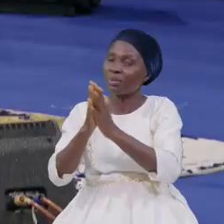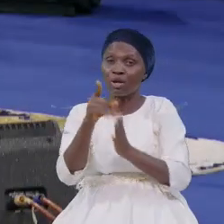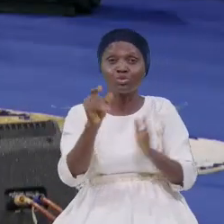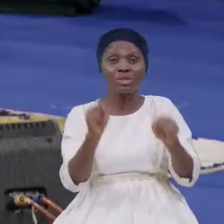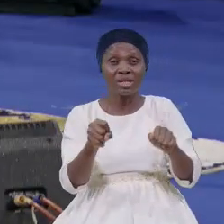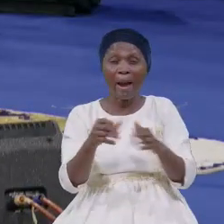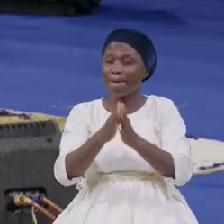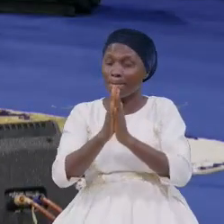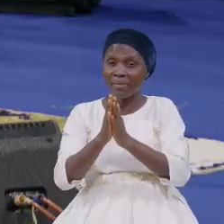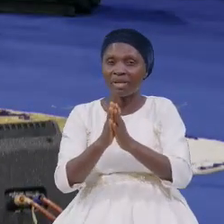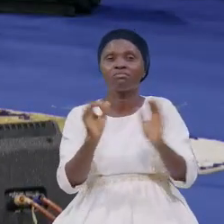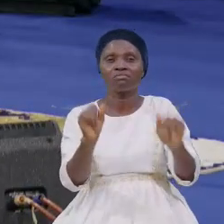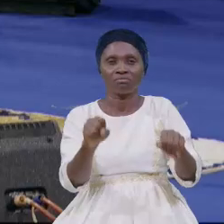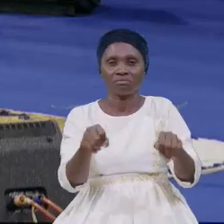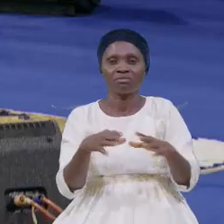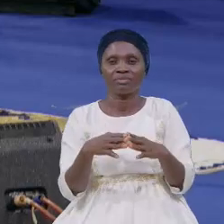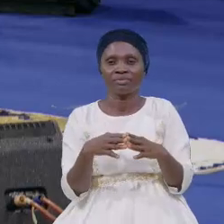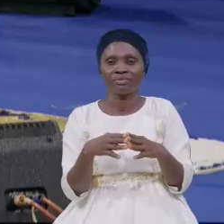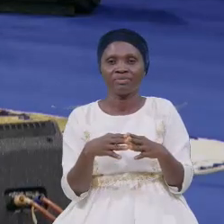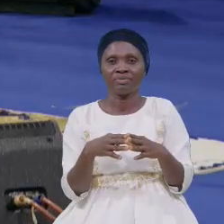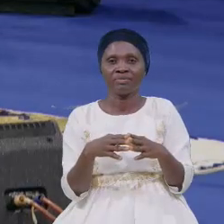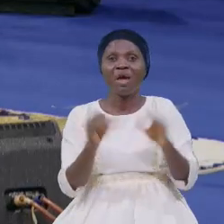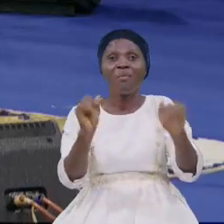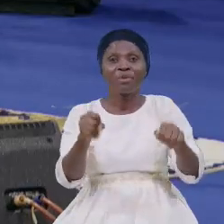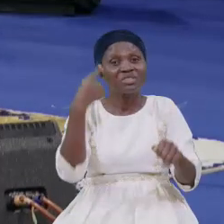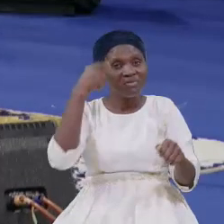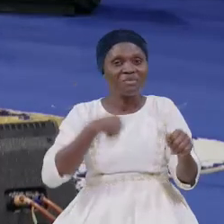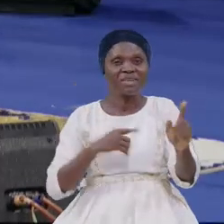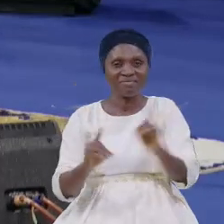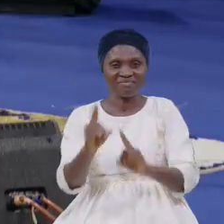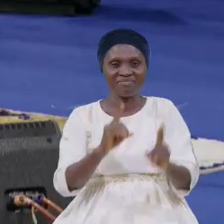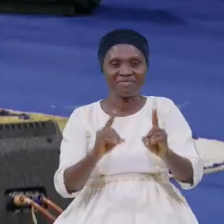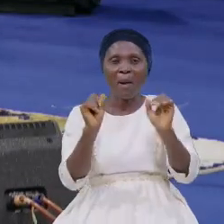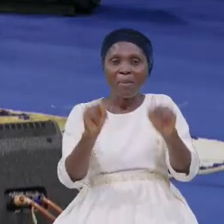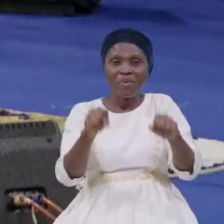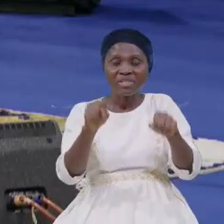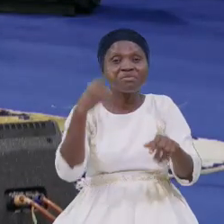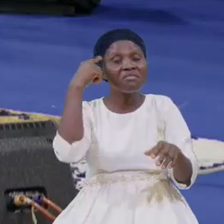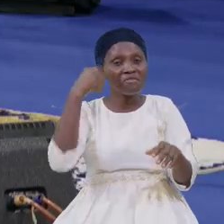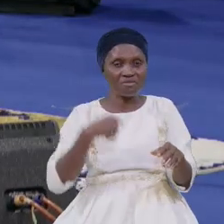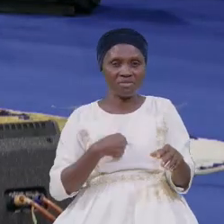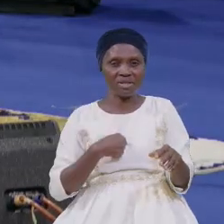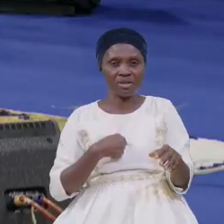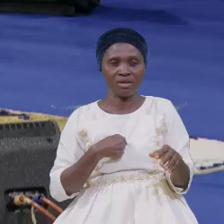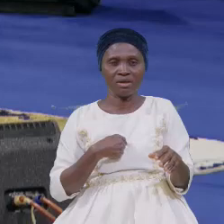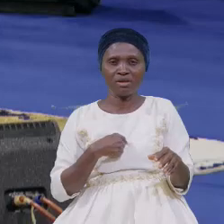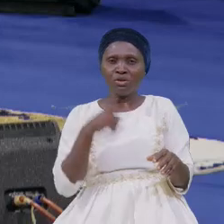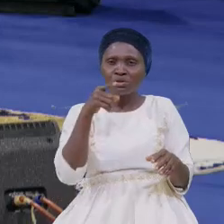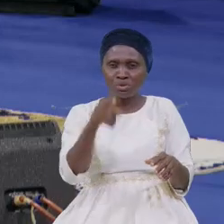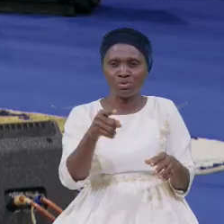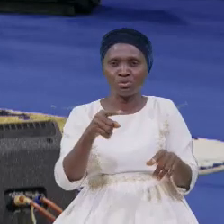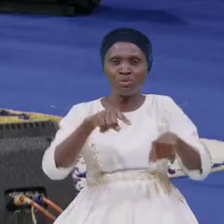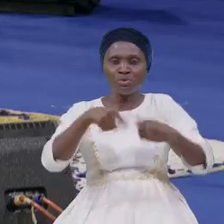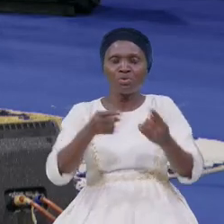possible. Possible for me. You go through life happy. You go through